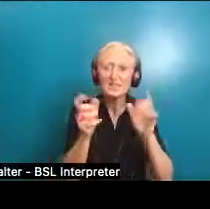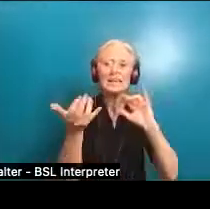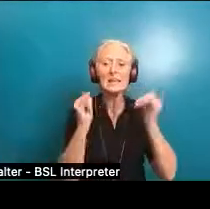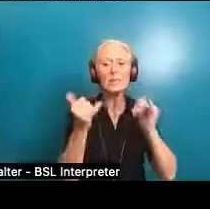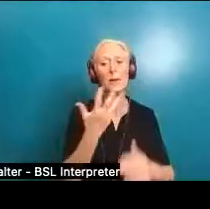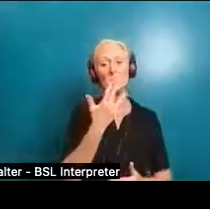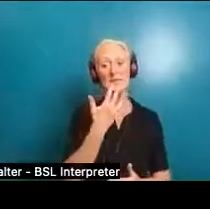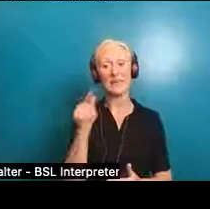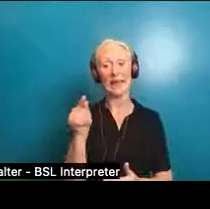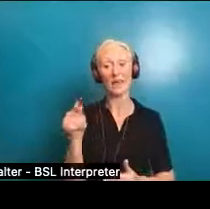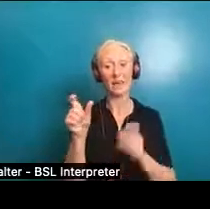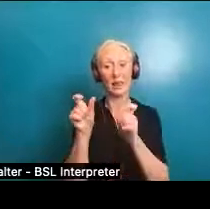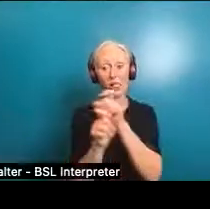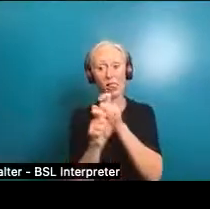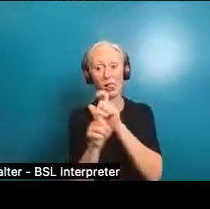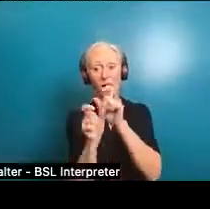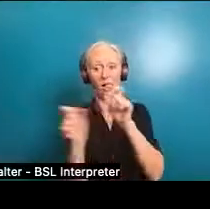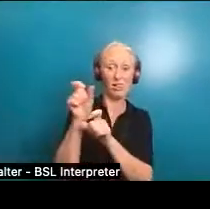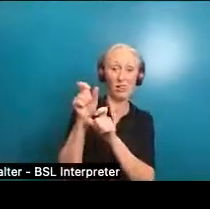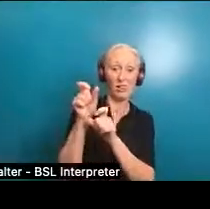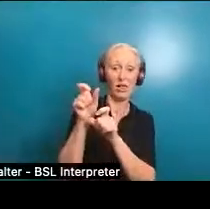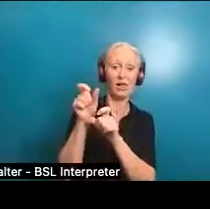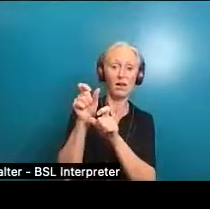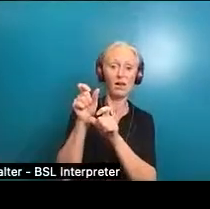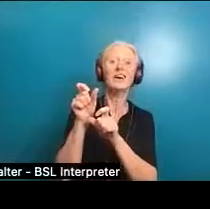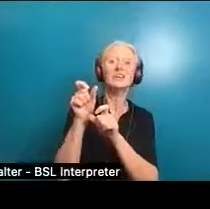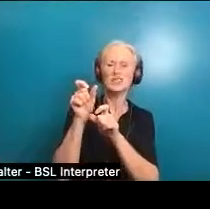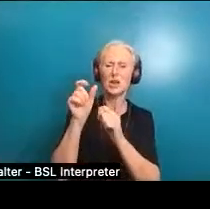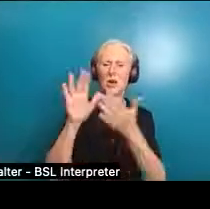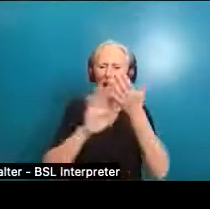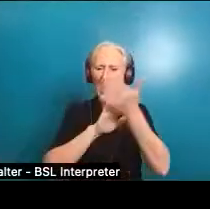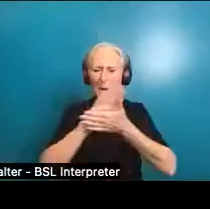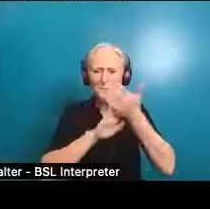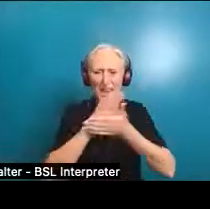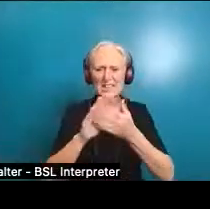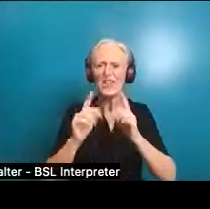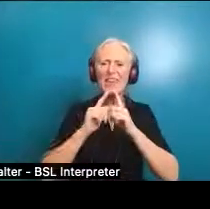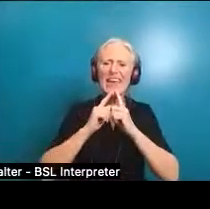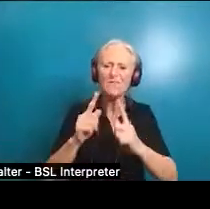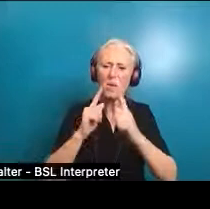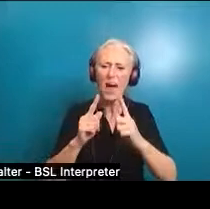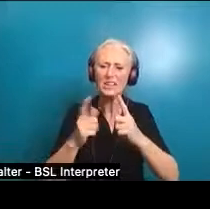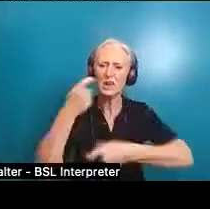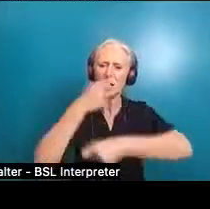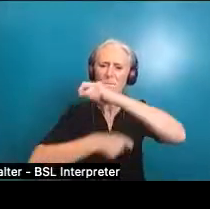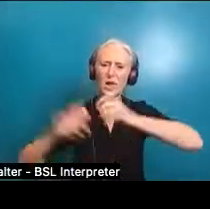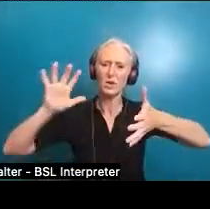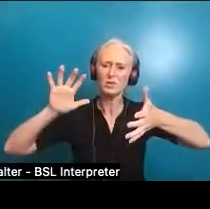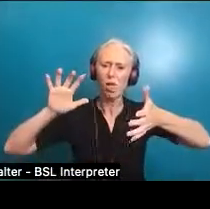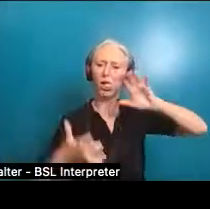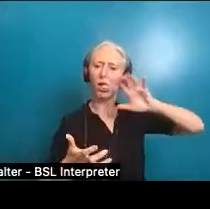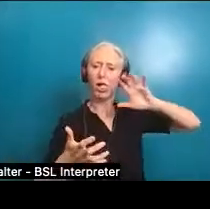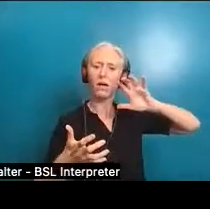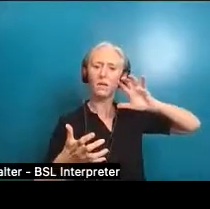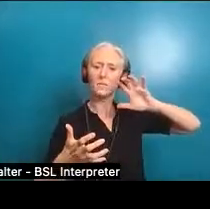DNA. These spelling mistakes change the meaning of the genetic instructions. To fix these